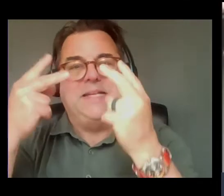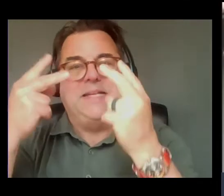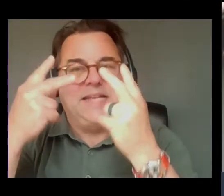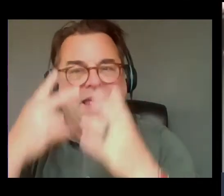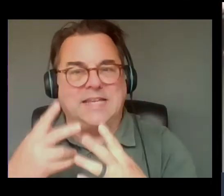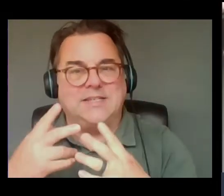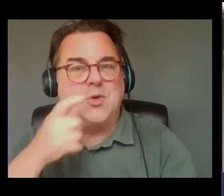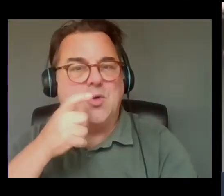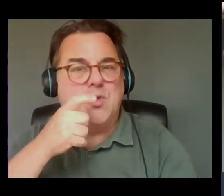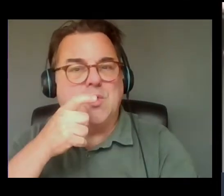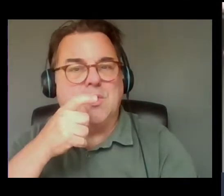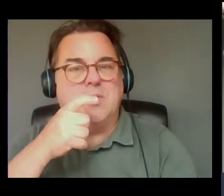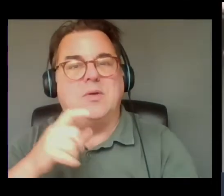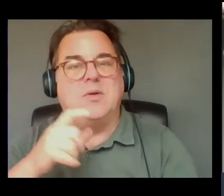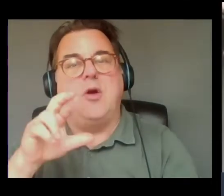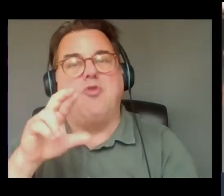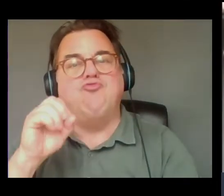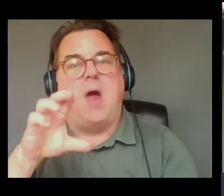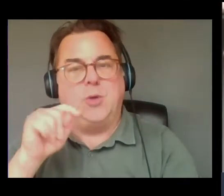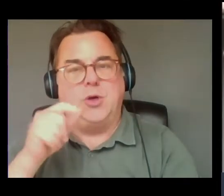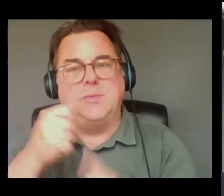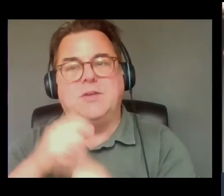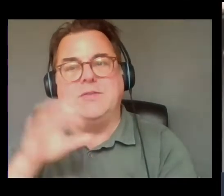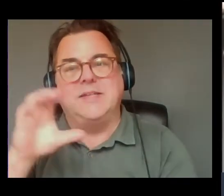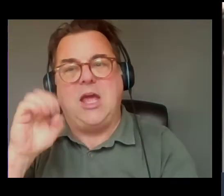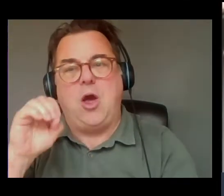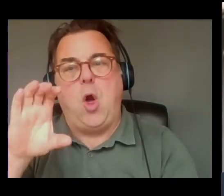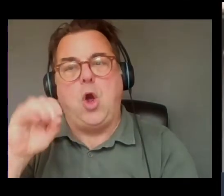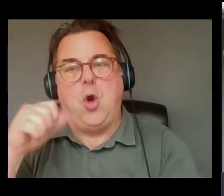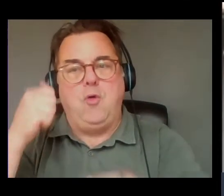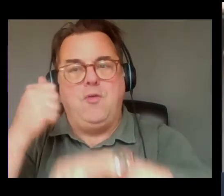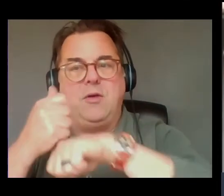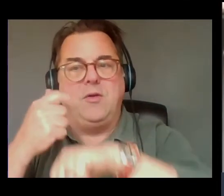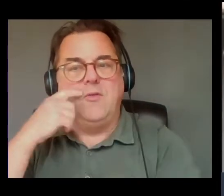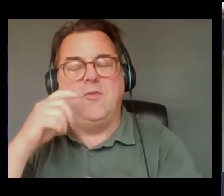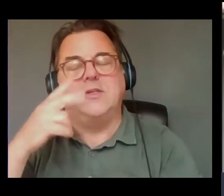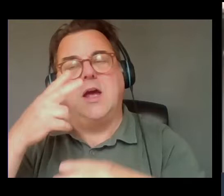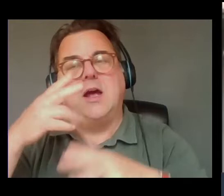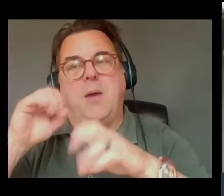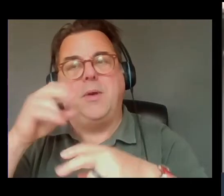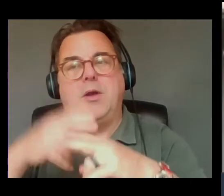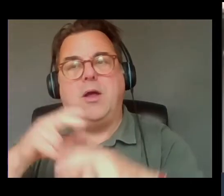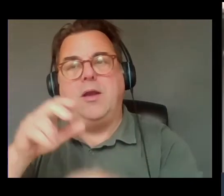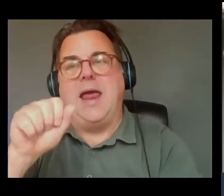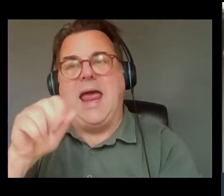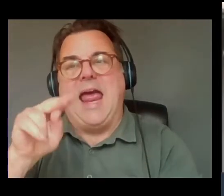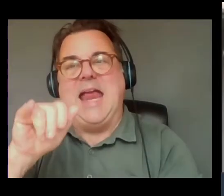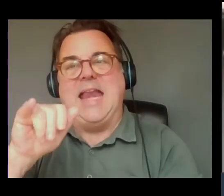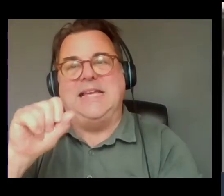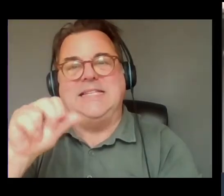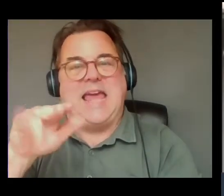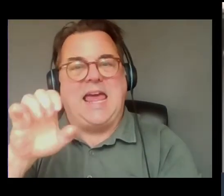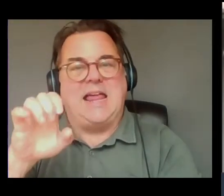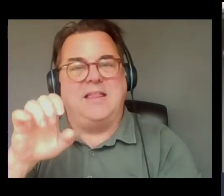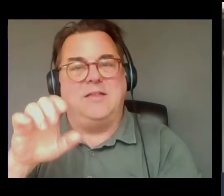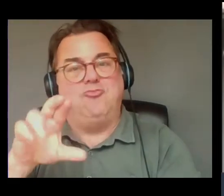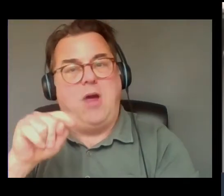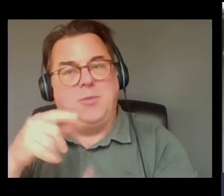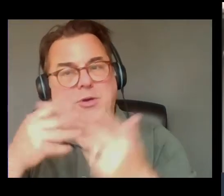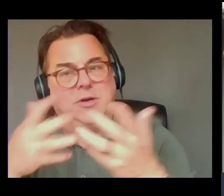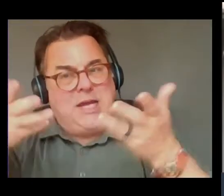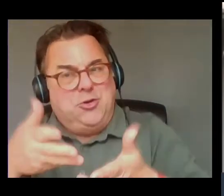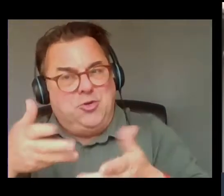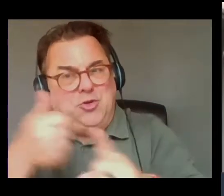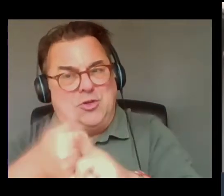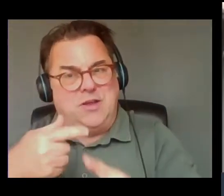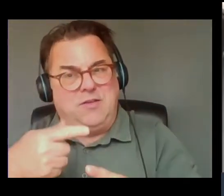here is Robert, who is the CEO and co-founder of Anyscale. So yeah, Robert, introduce yourself to